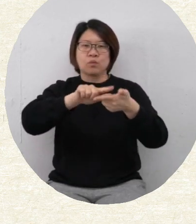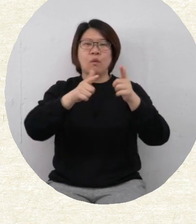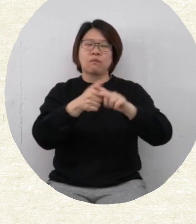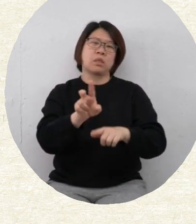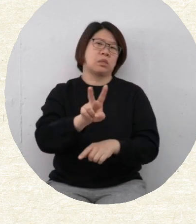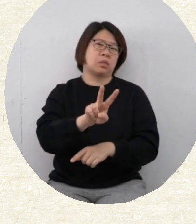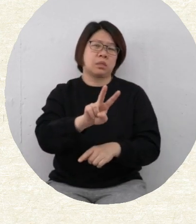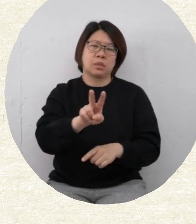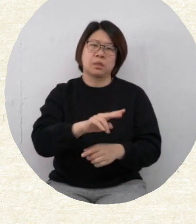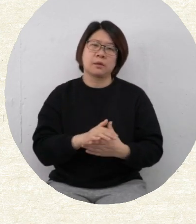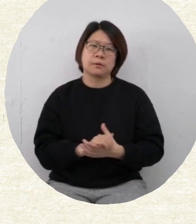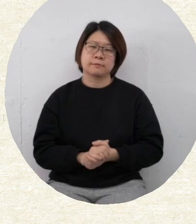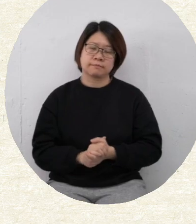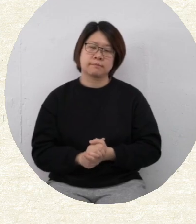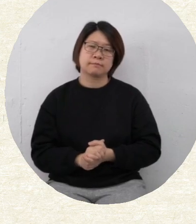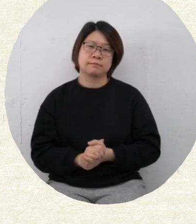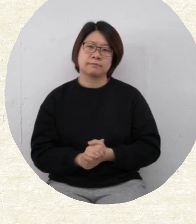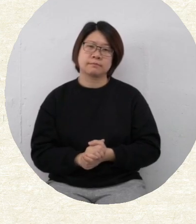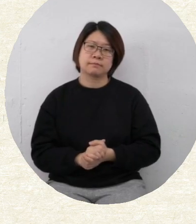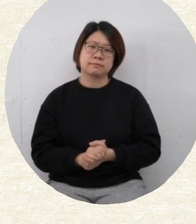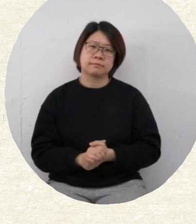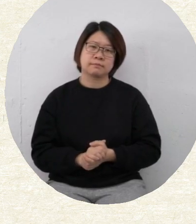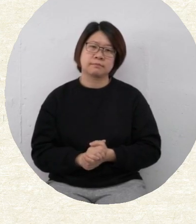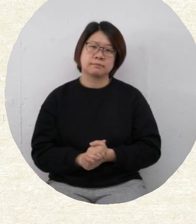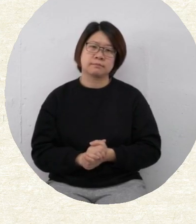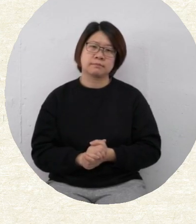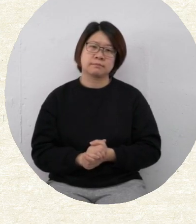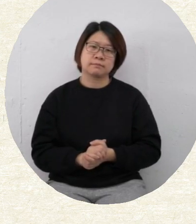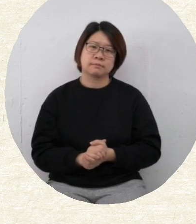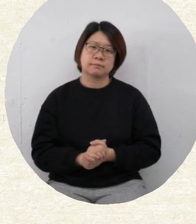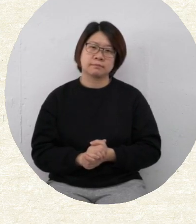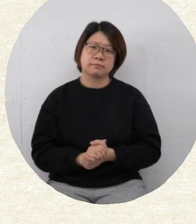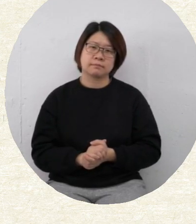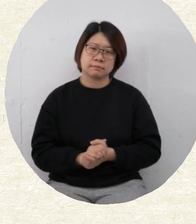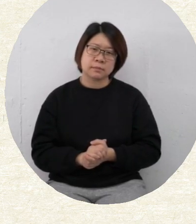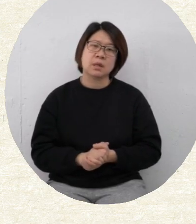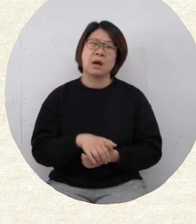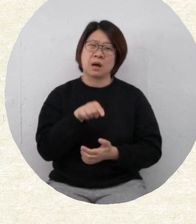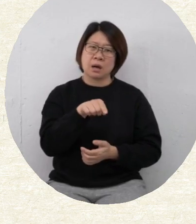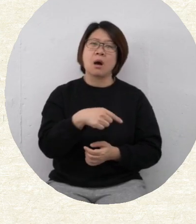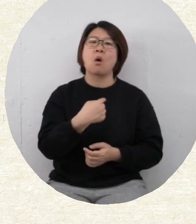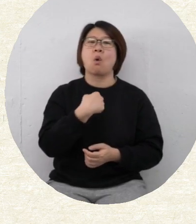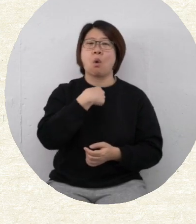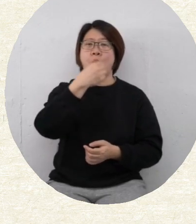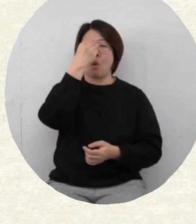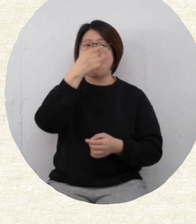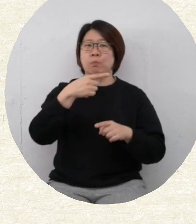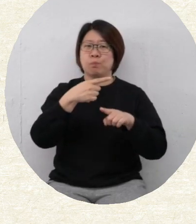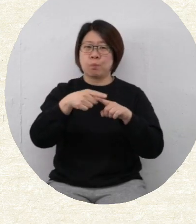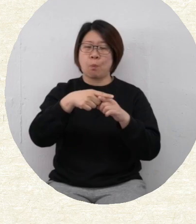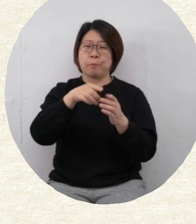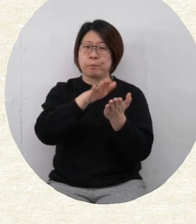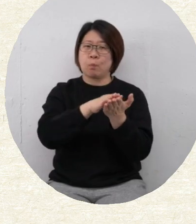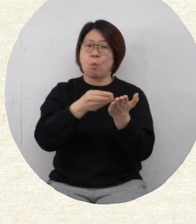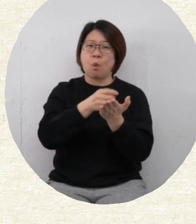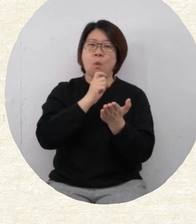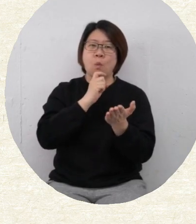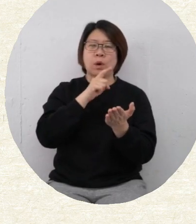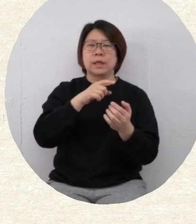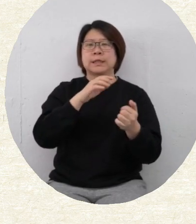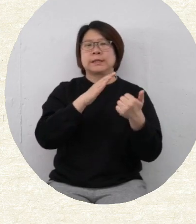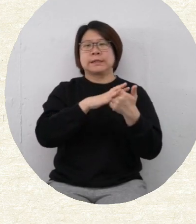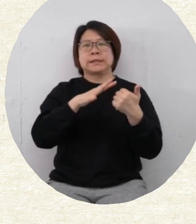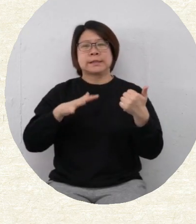the methods that I would use in mokuhanga. I would apply that to my lithograph.